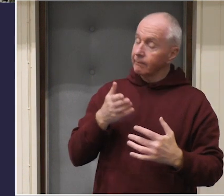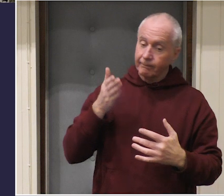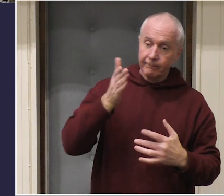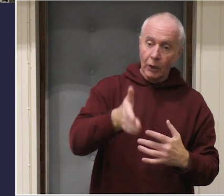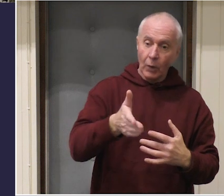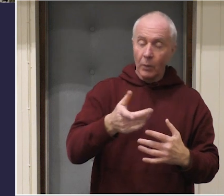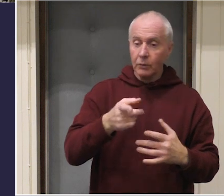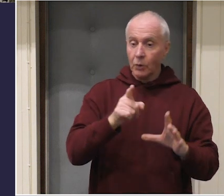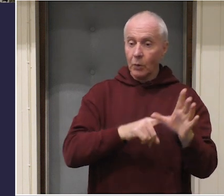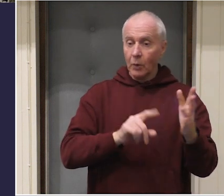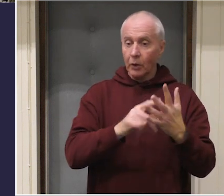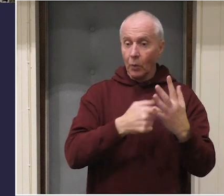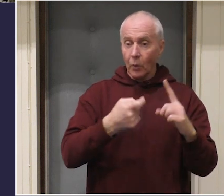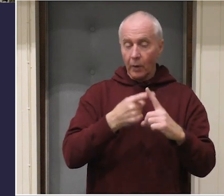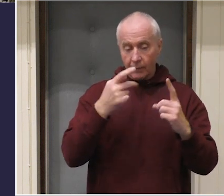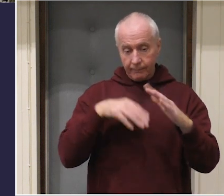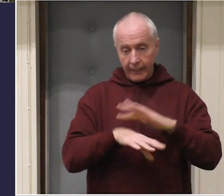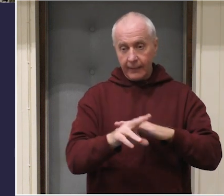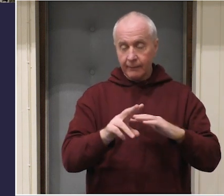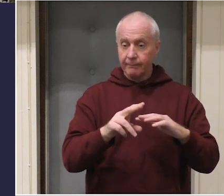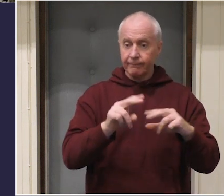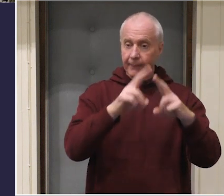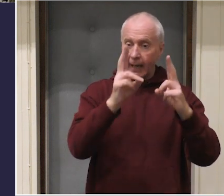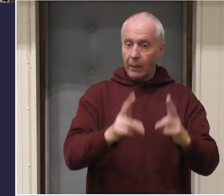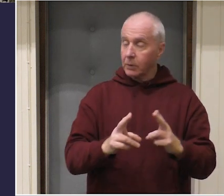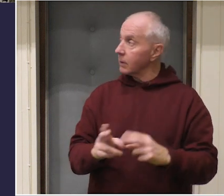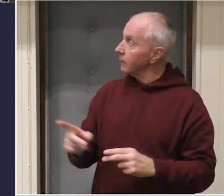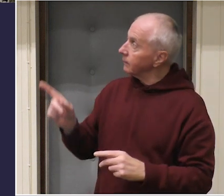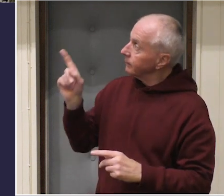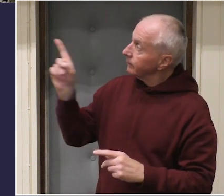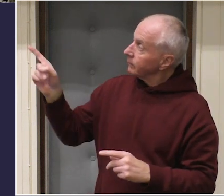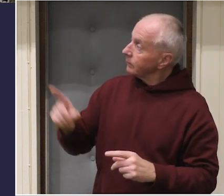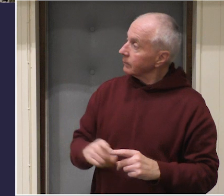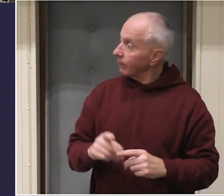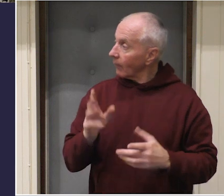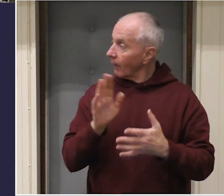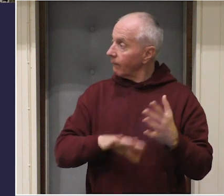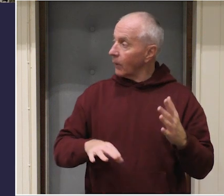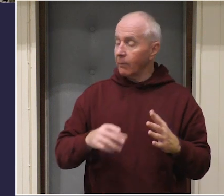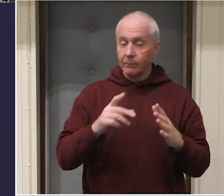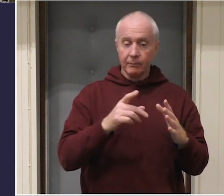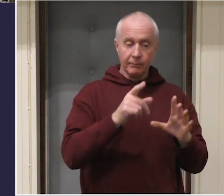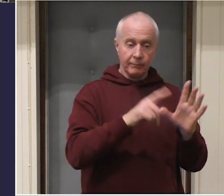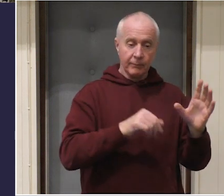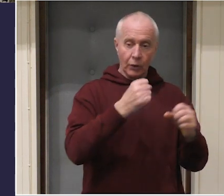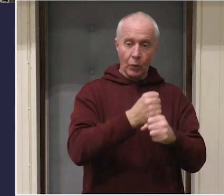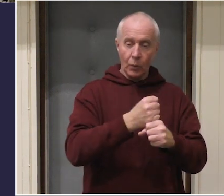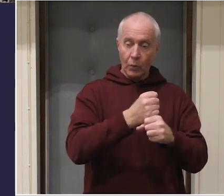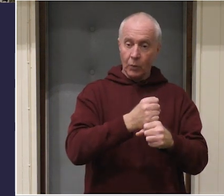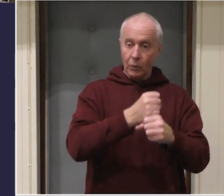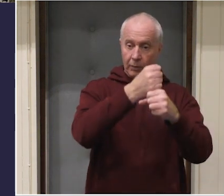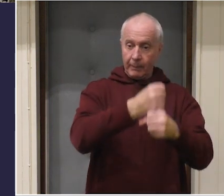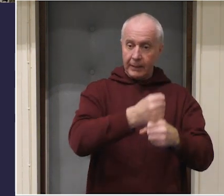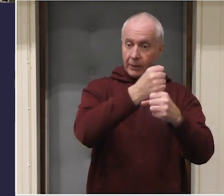now, and you can go around this house. This is a treasurer's house. This is a picture that I've taken from the top of York Minster That is the nave